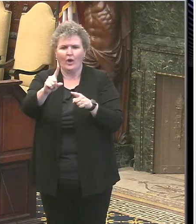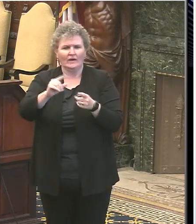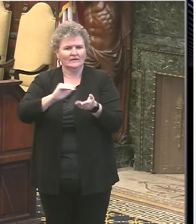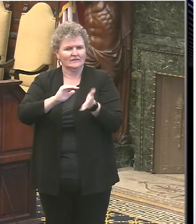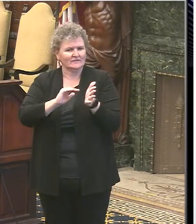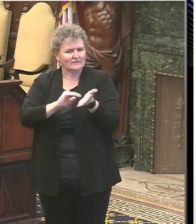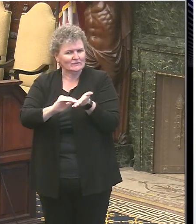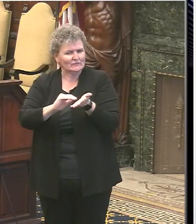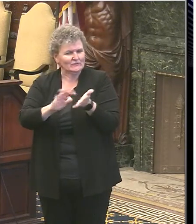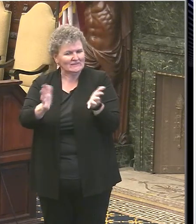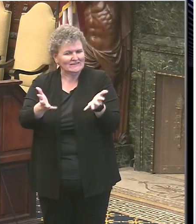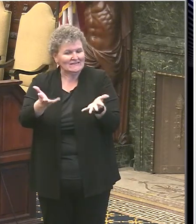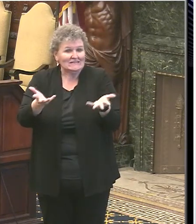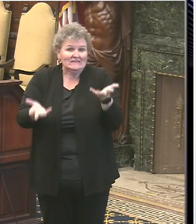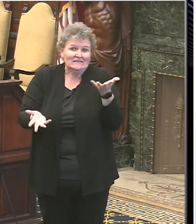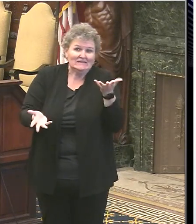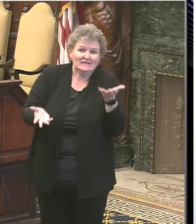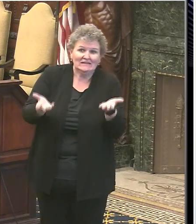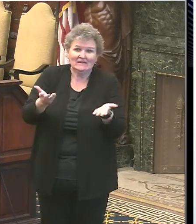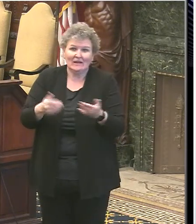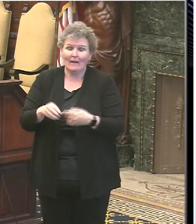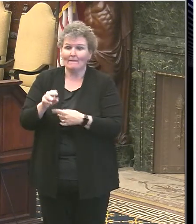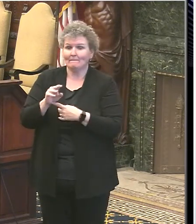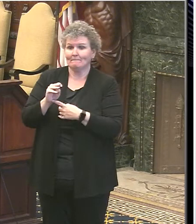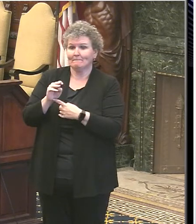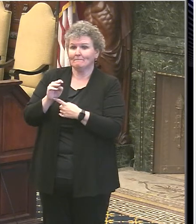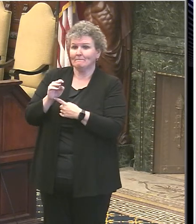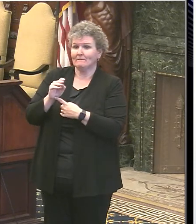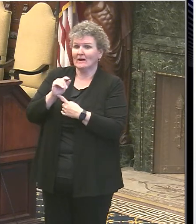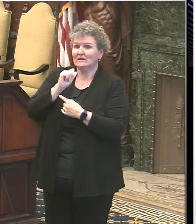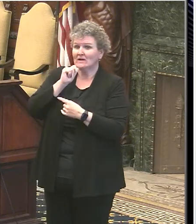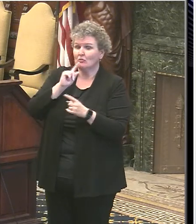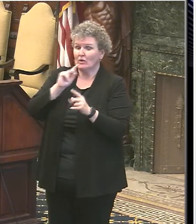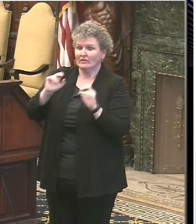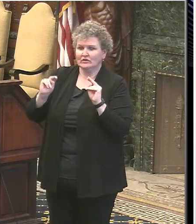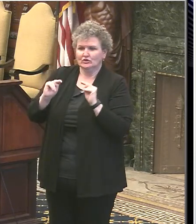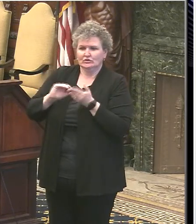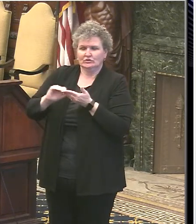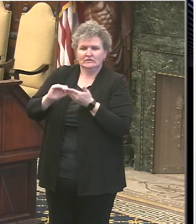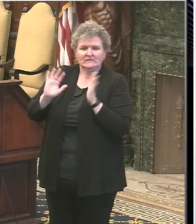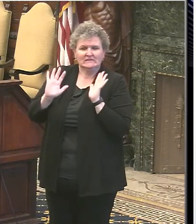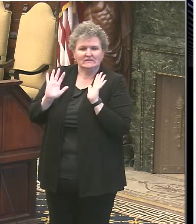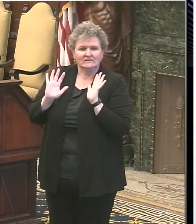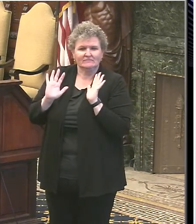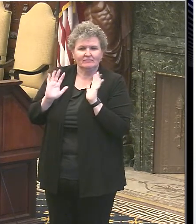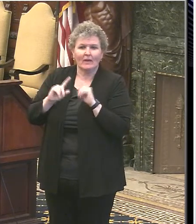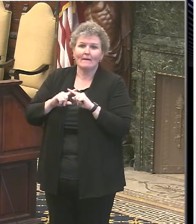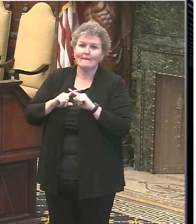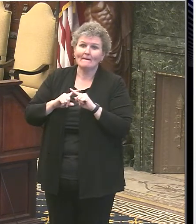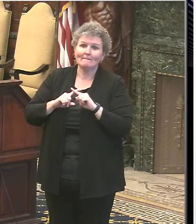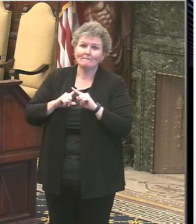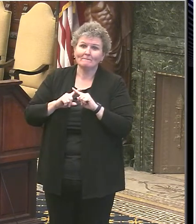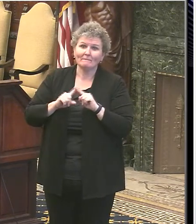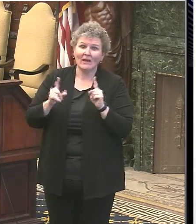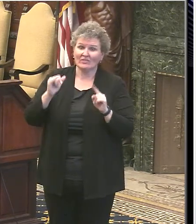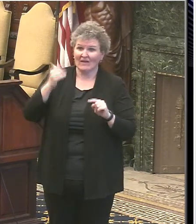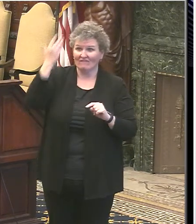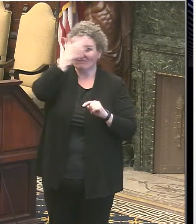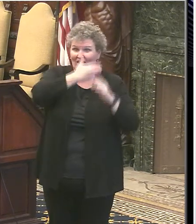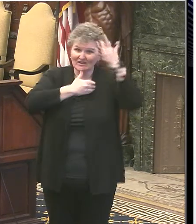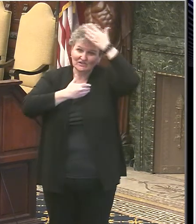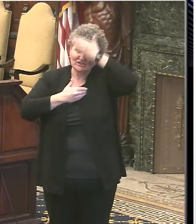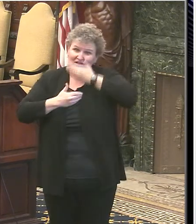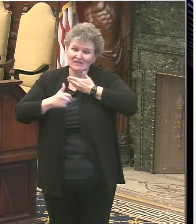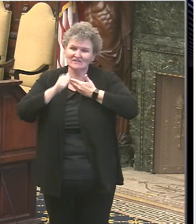some biases to it. There haven't been other studies that have confirmed that, and national bodies are not recommending face shields for everyone. So we're not changing